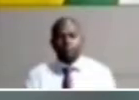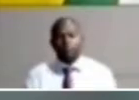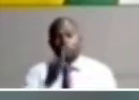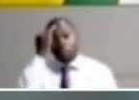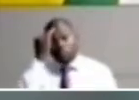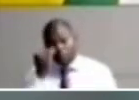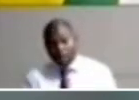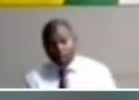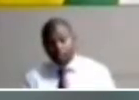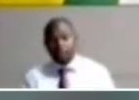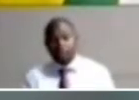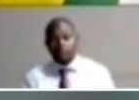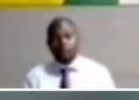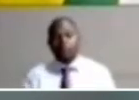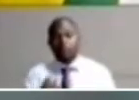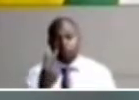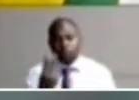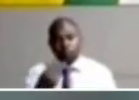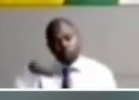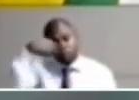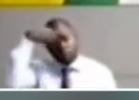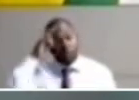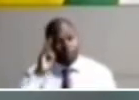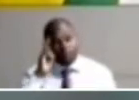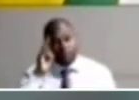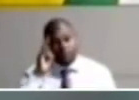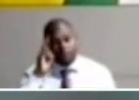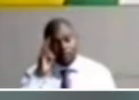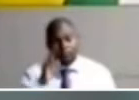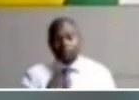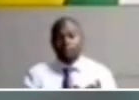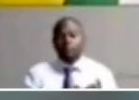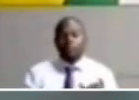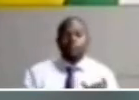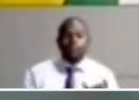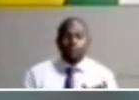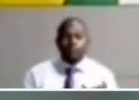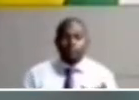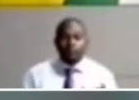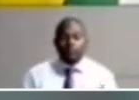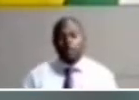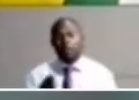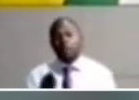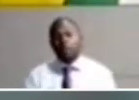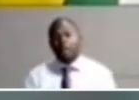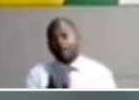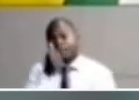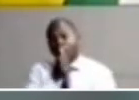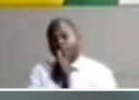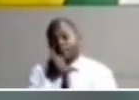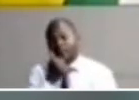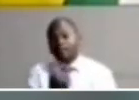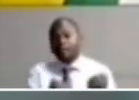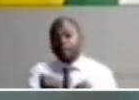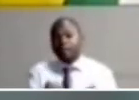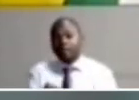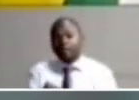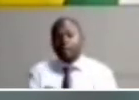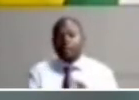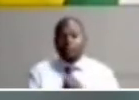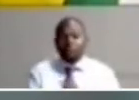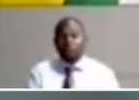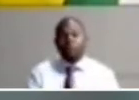Why? Two reasons. Number one, some private car owners have turned their cars